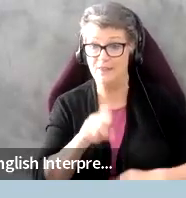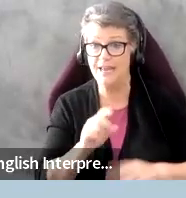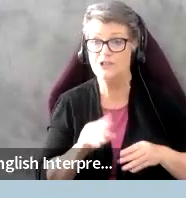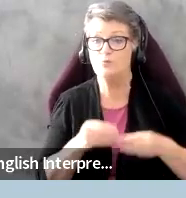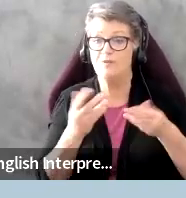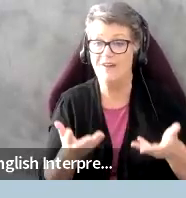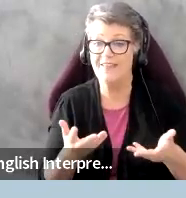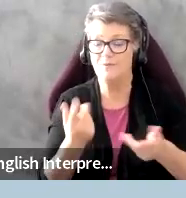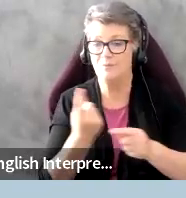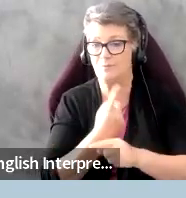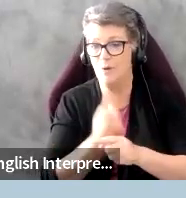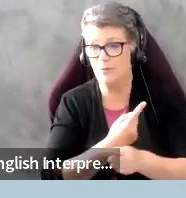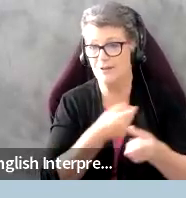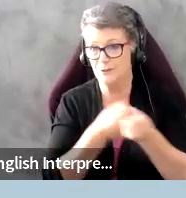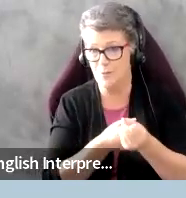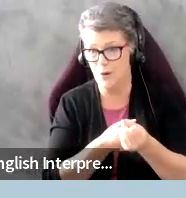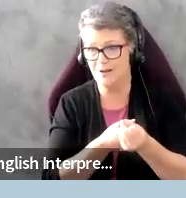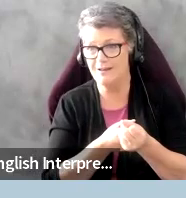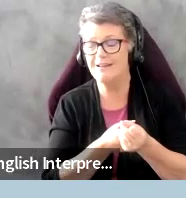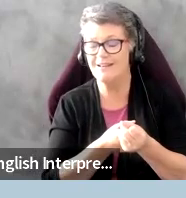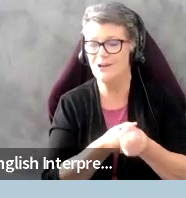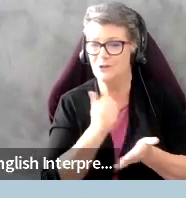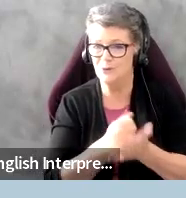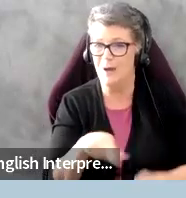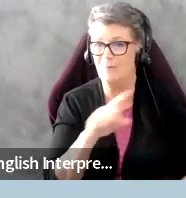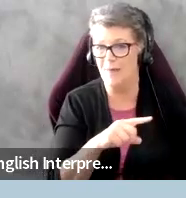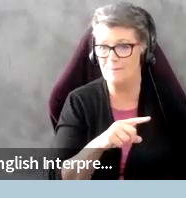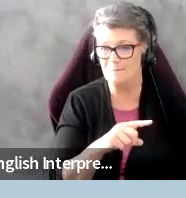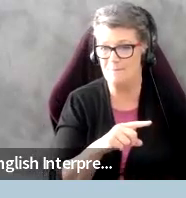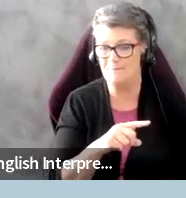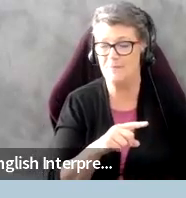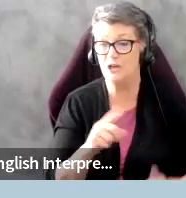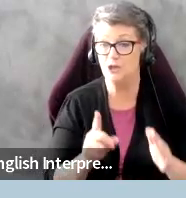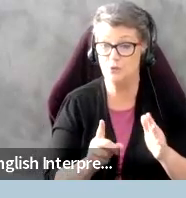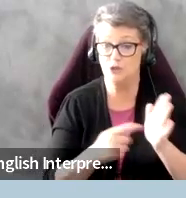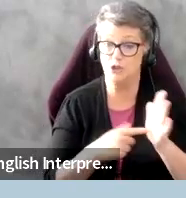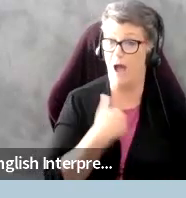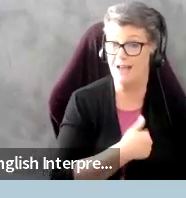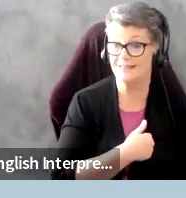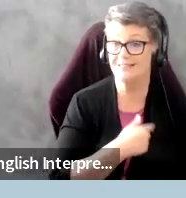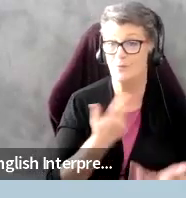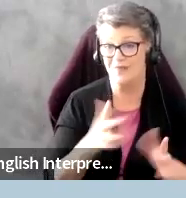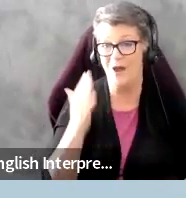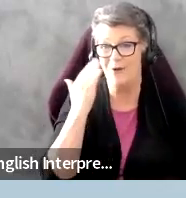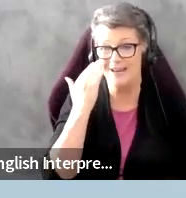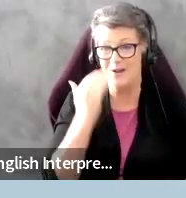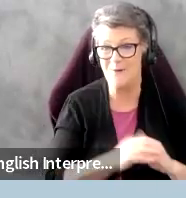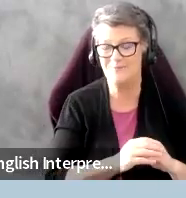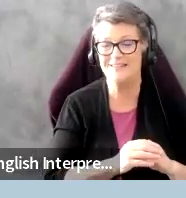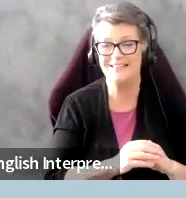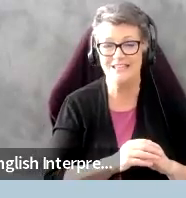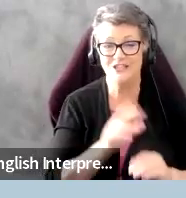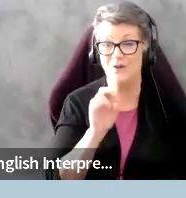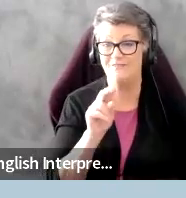with the appropriate supports that are going to help them show us what they know. So Vanessa, can